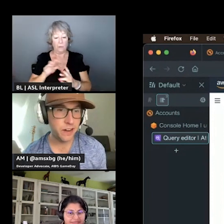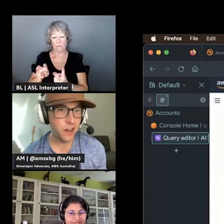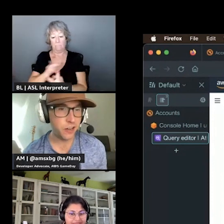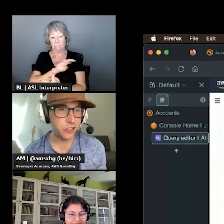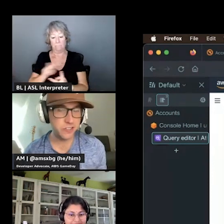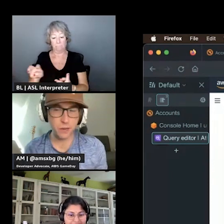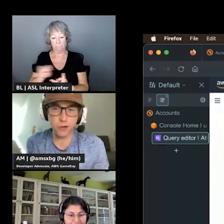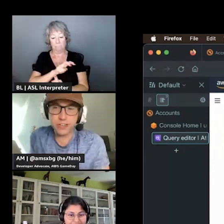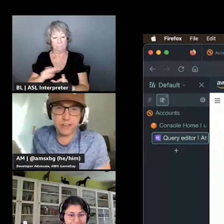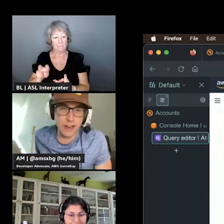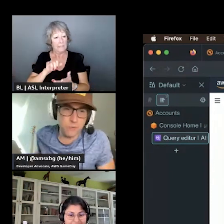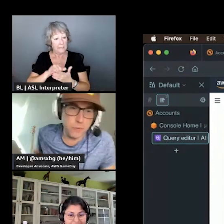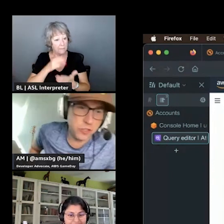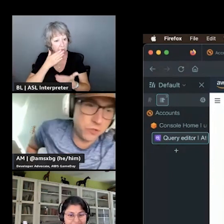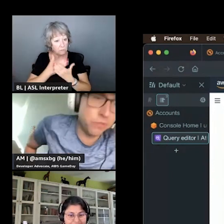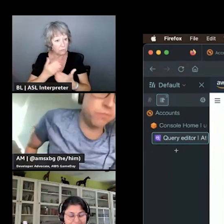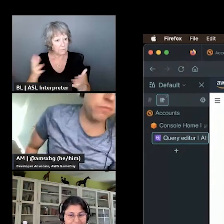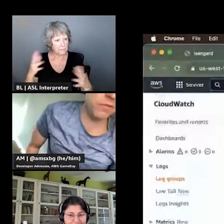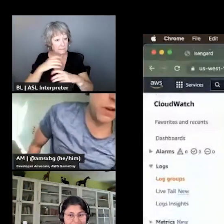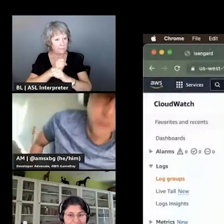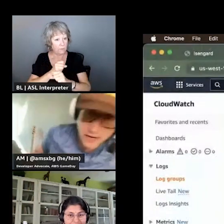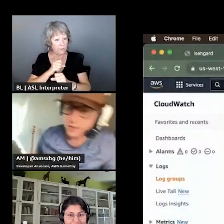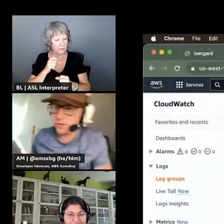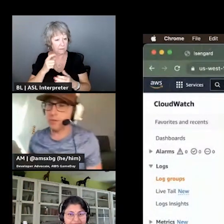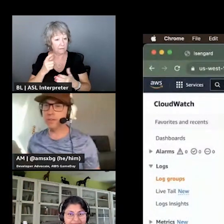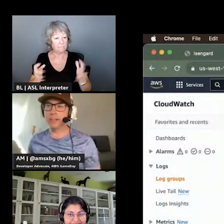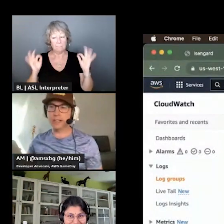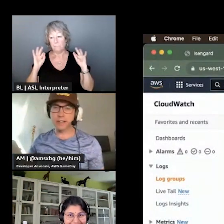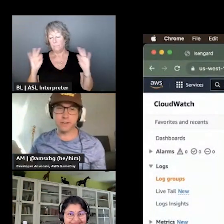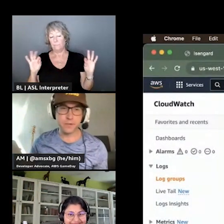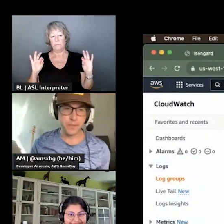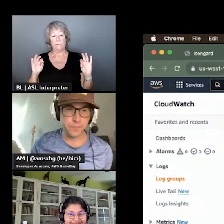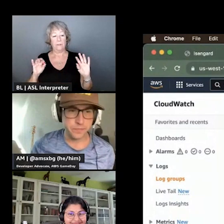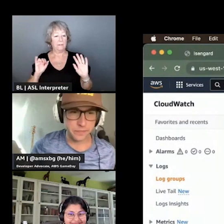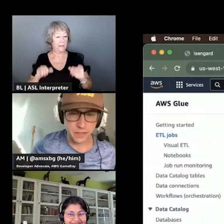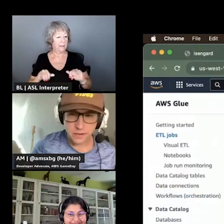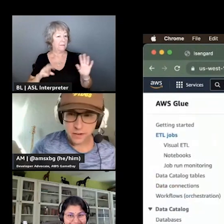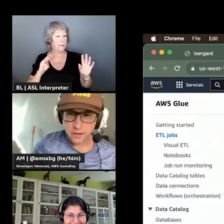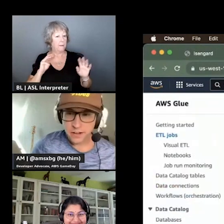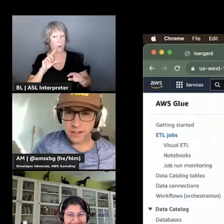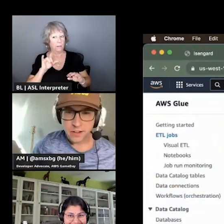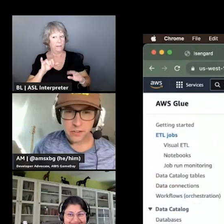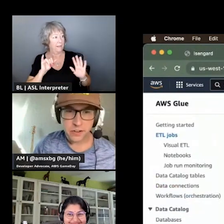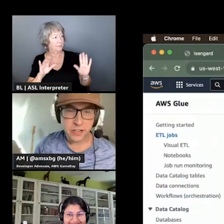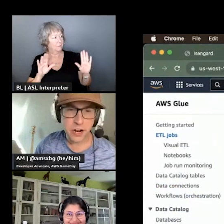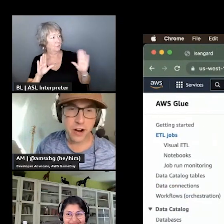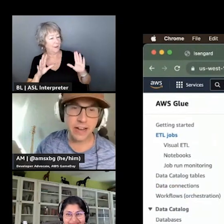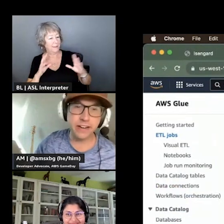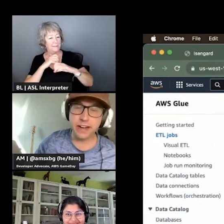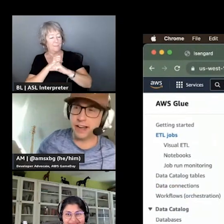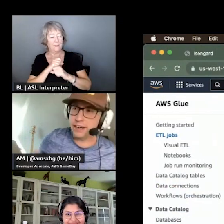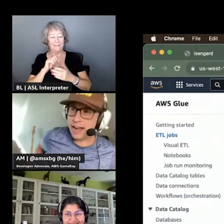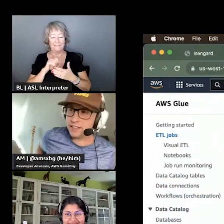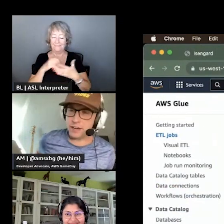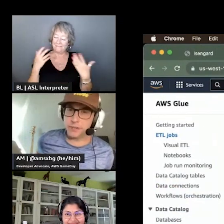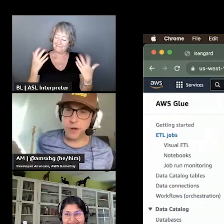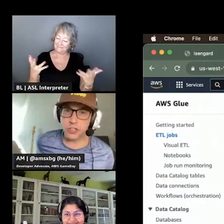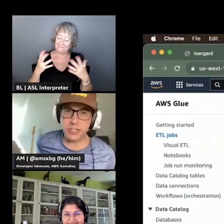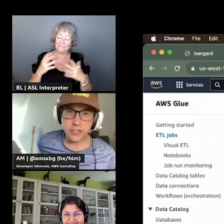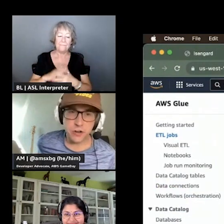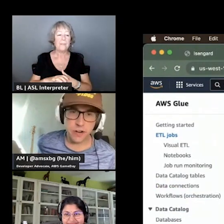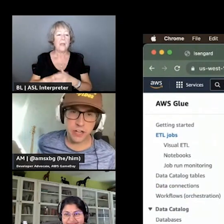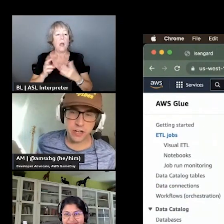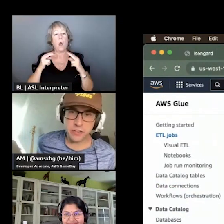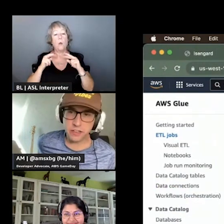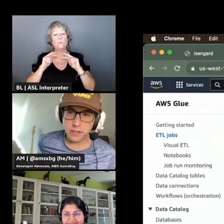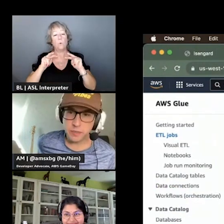that a good summary? What would you? Okay, cool. Yeah, that's a great summary. There you go. And as I was watching,